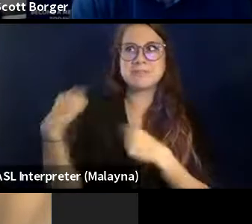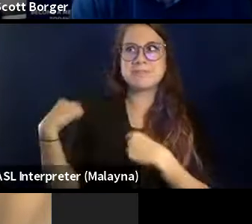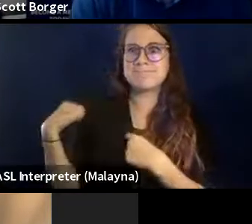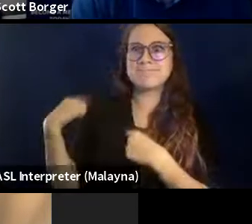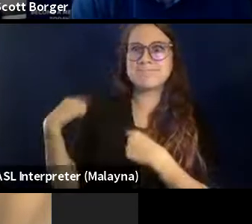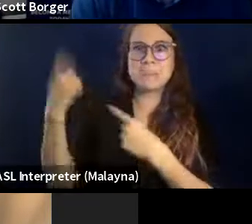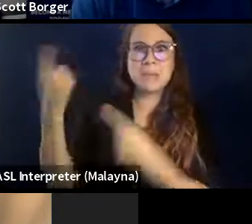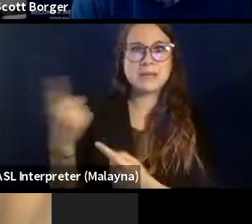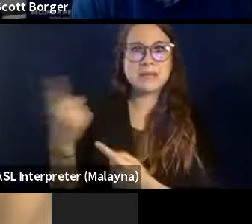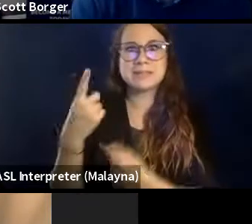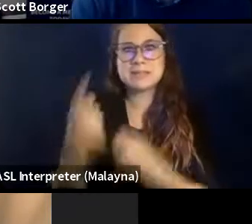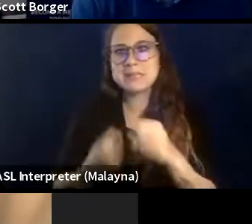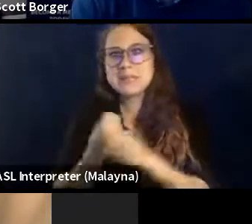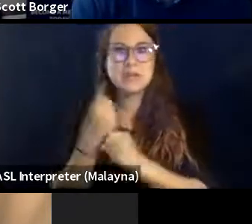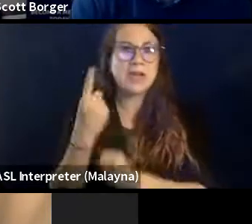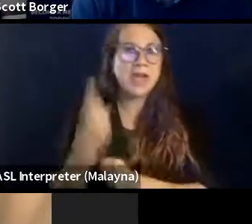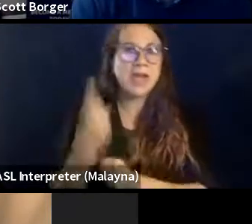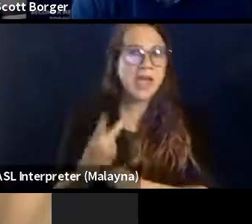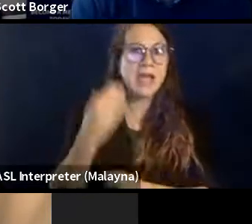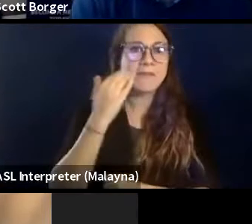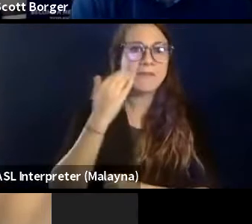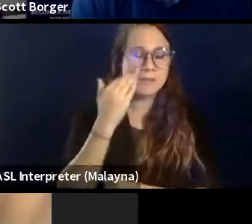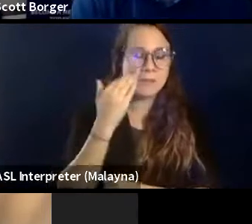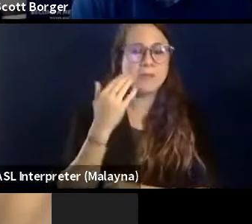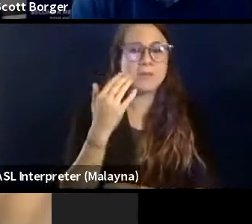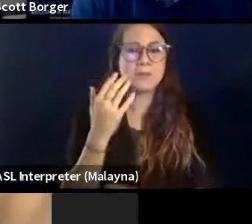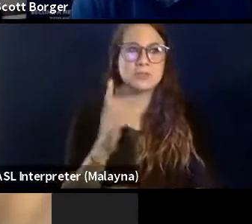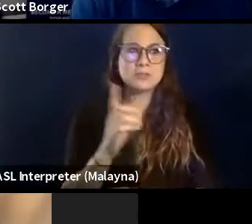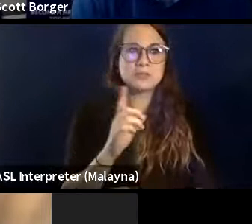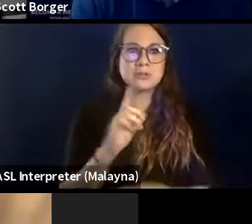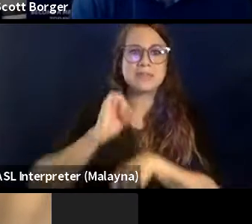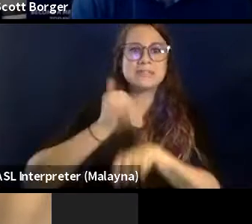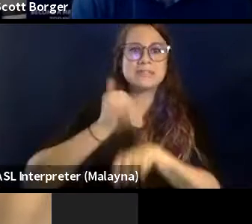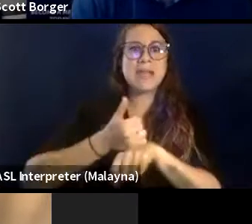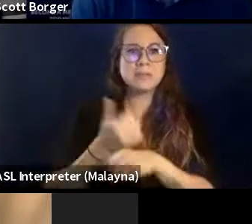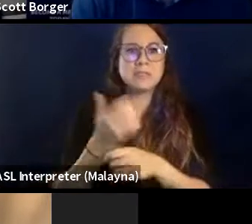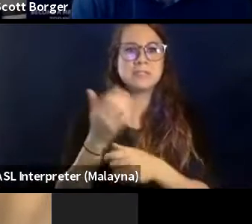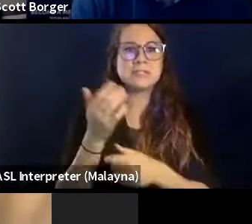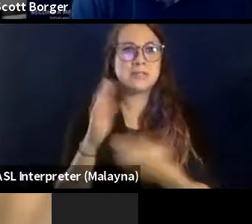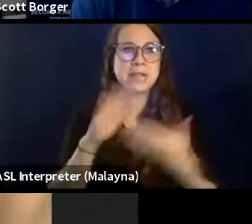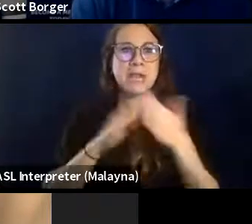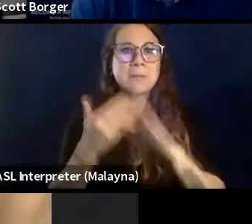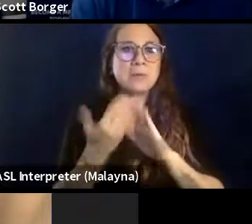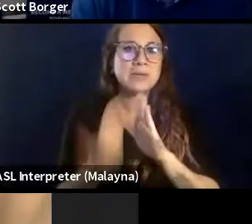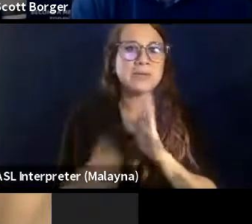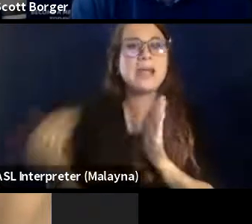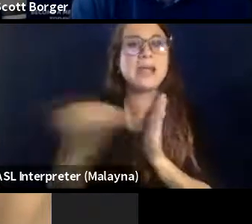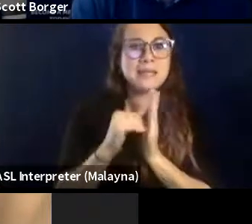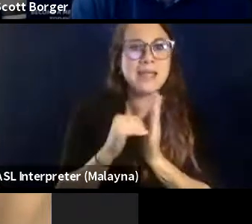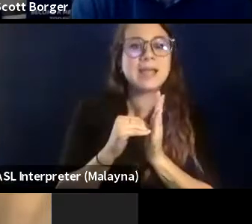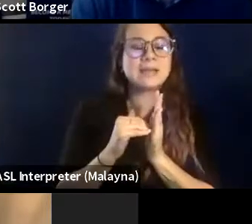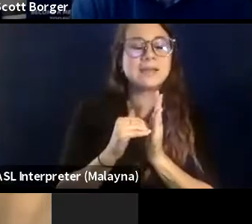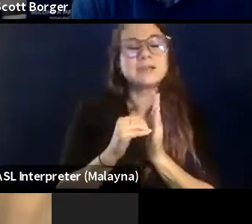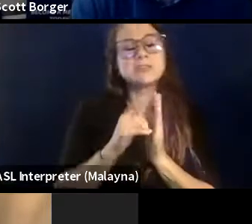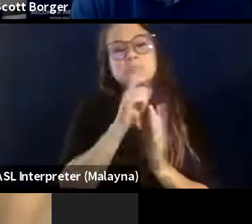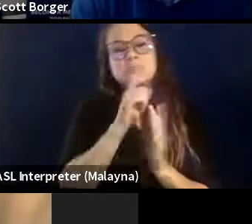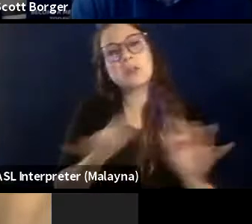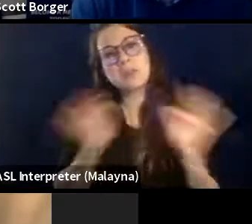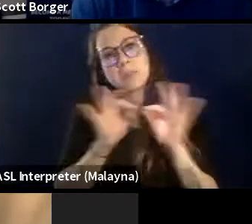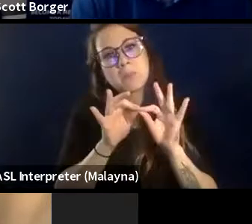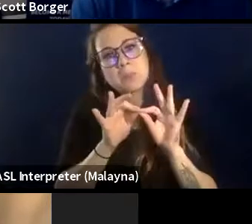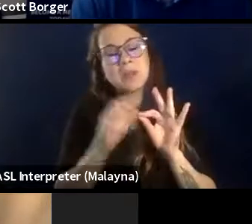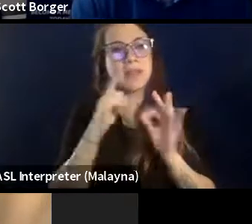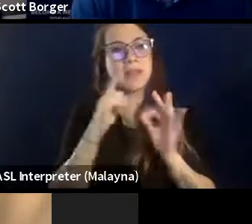past, year and a half. I think being able to reestablish some sense of community is important. And I think it does help